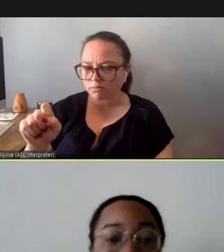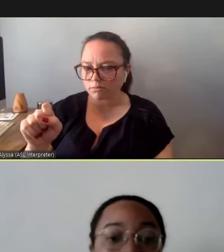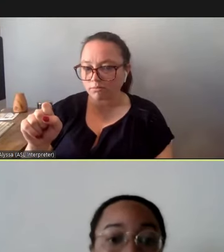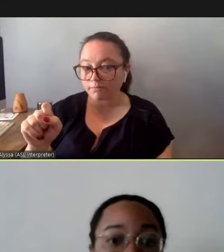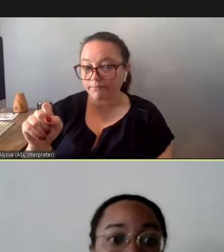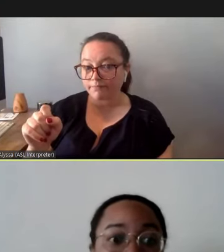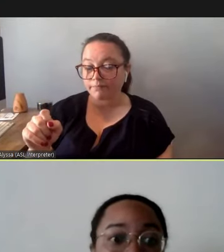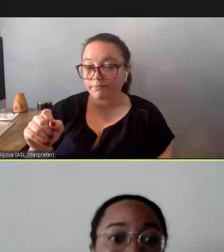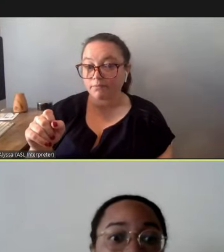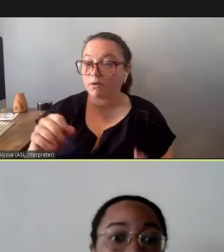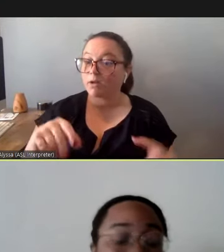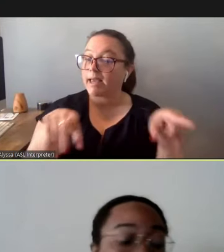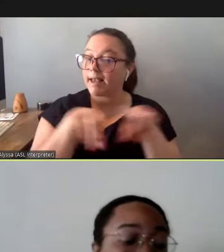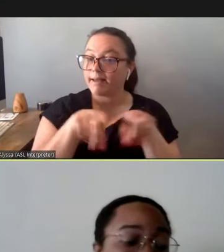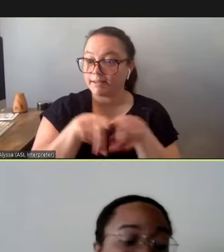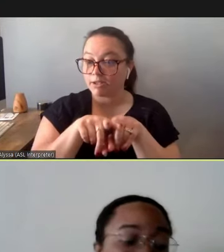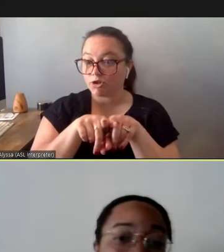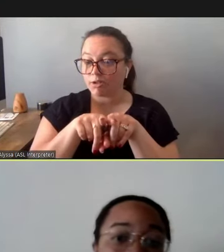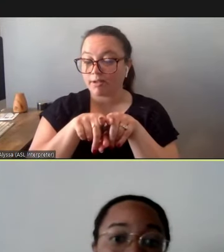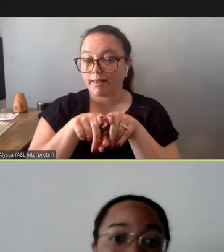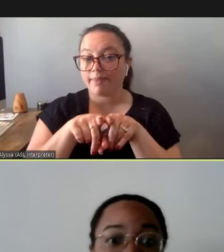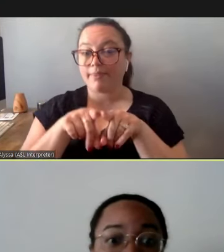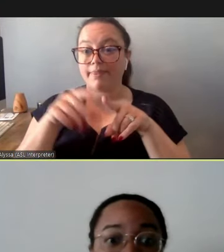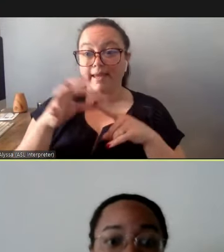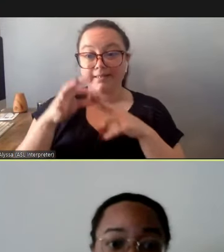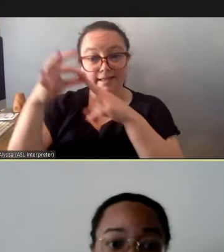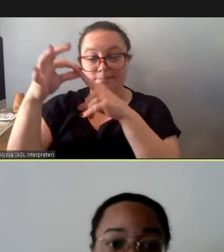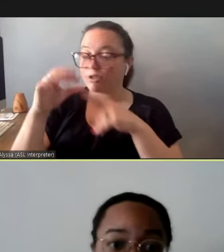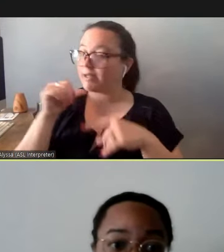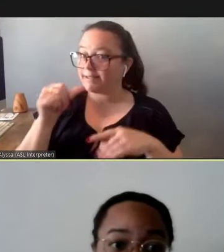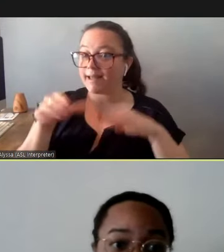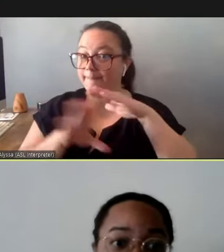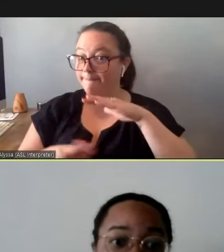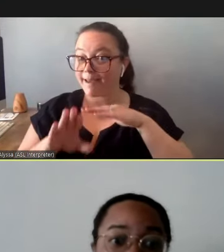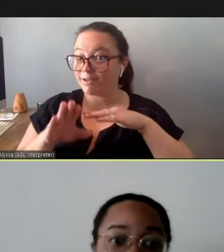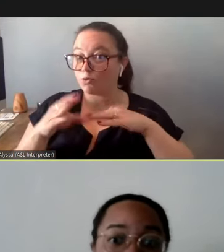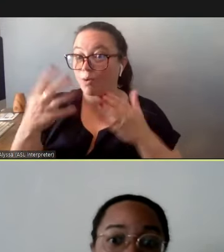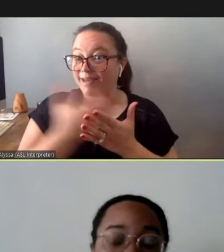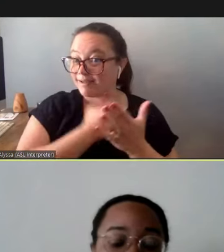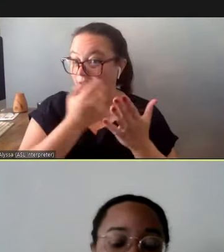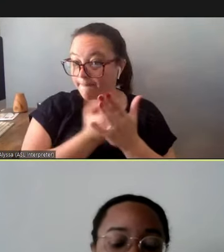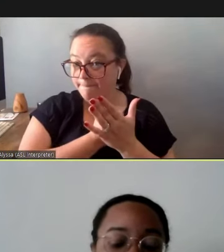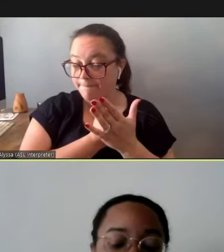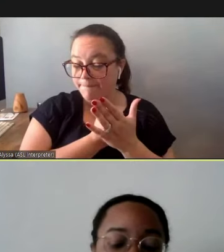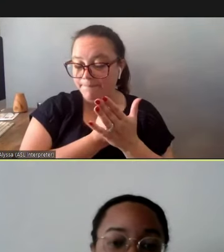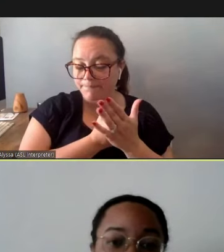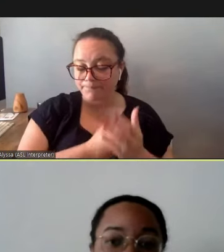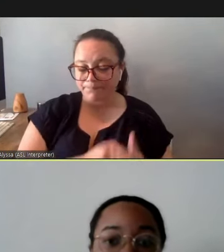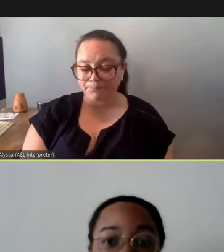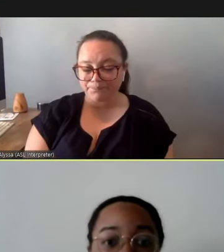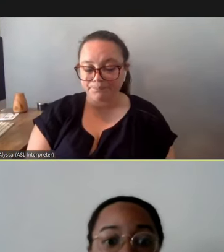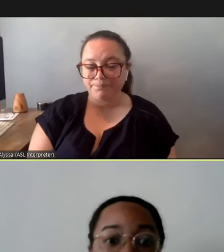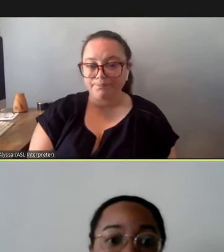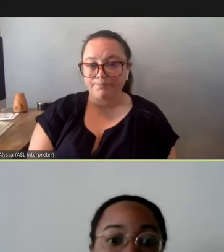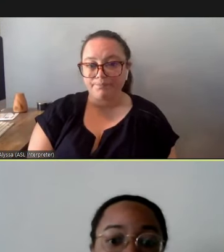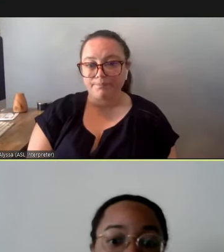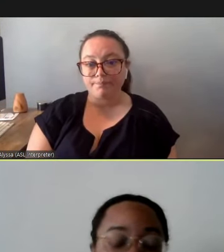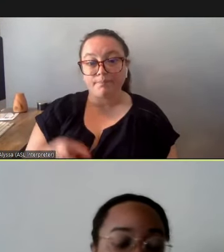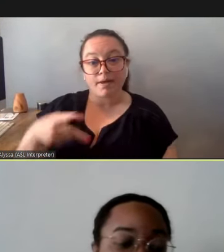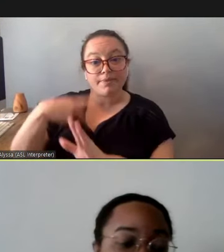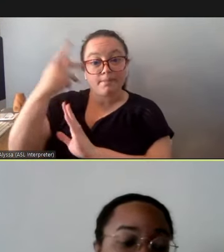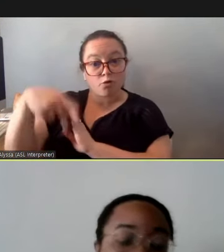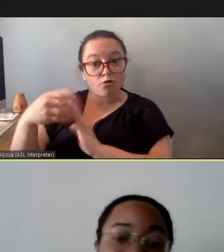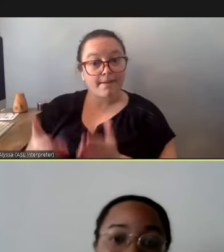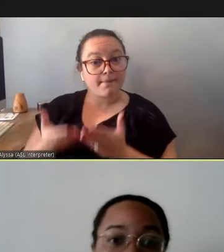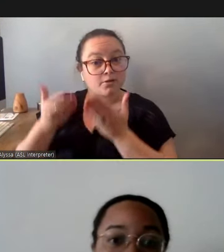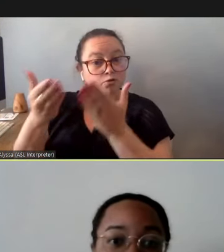In addition, the exemption is not based on income, but the program it's offering